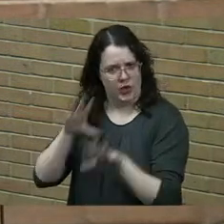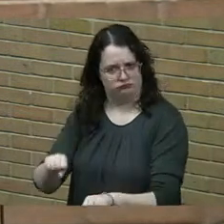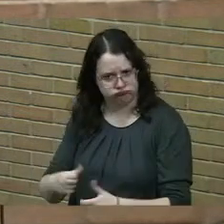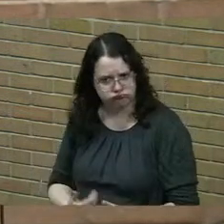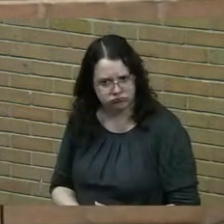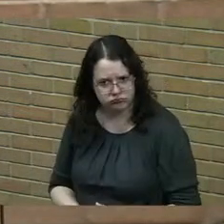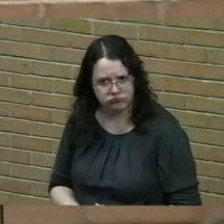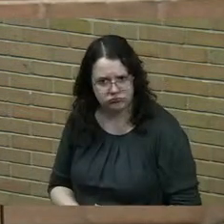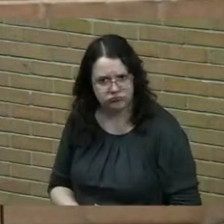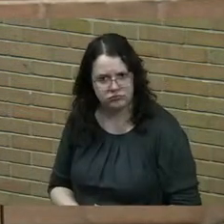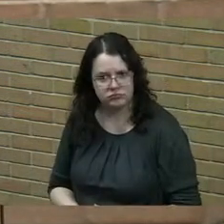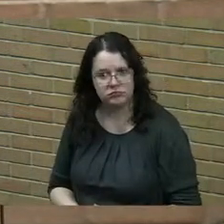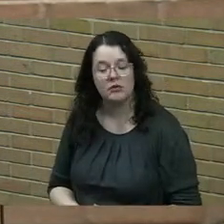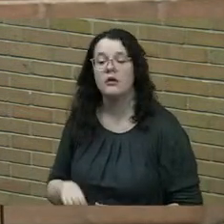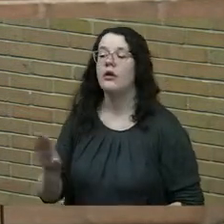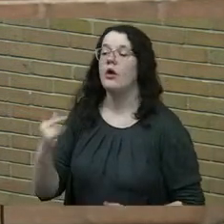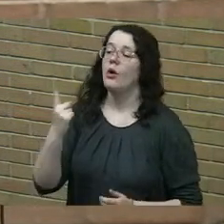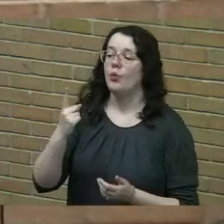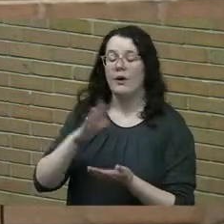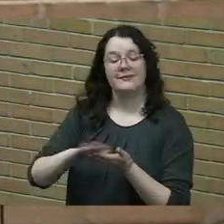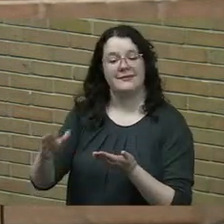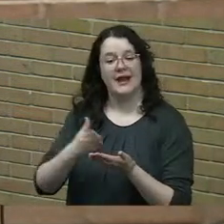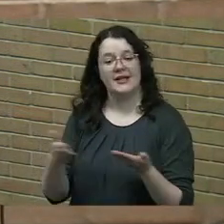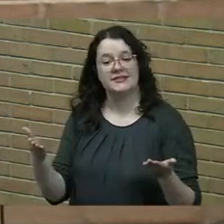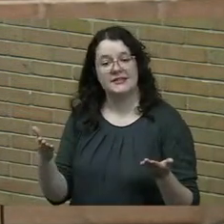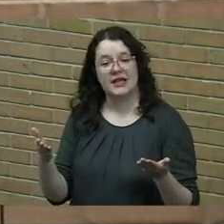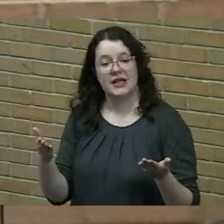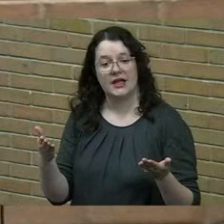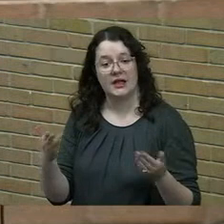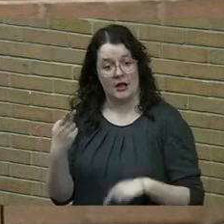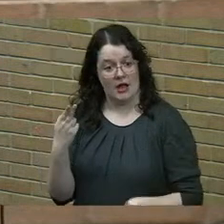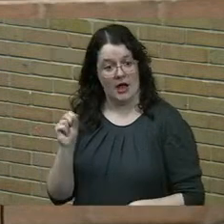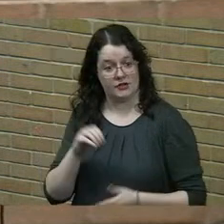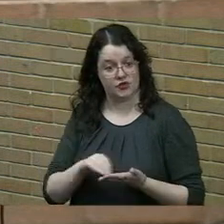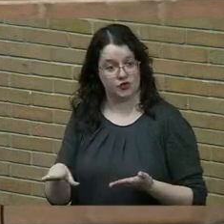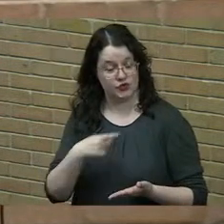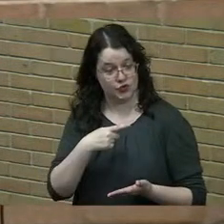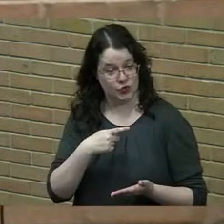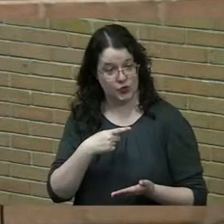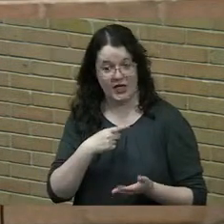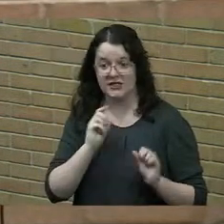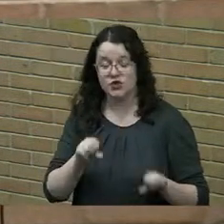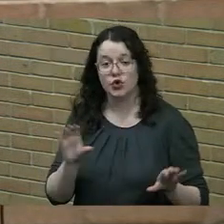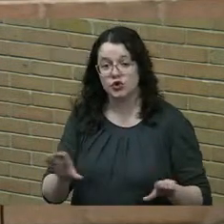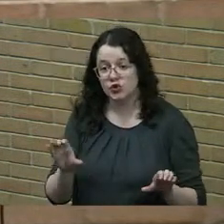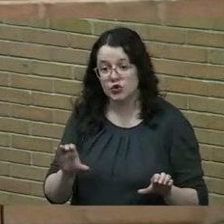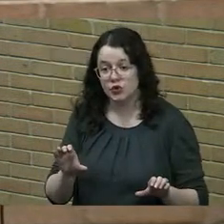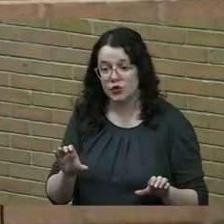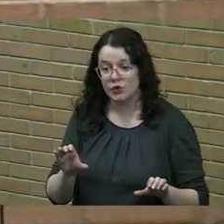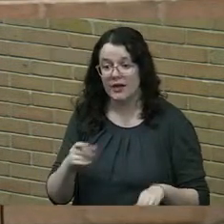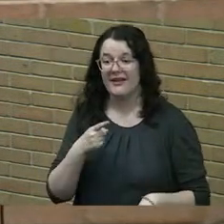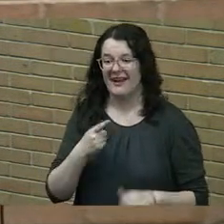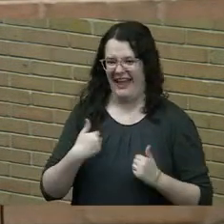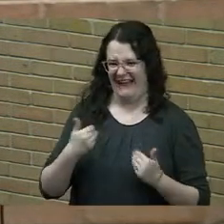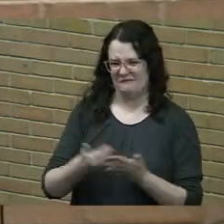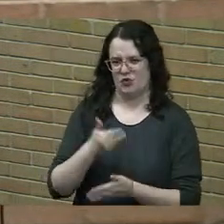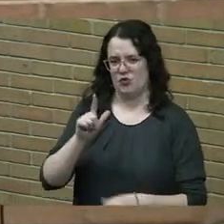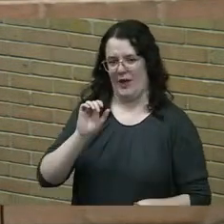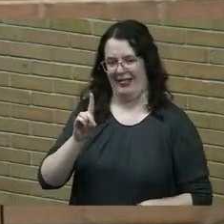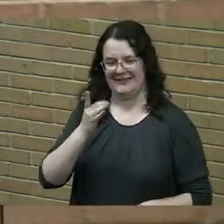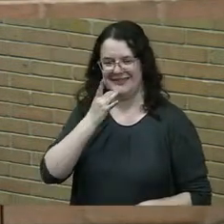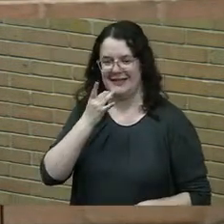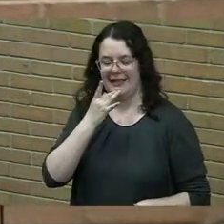And one nice thing that the high school students could do is with these new LED lights going